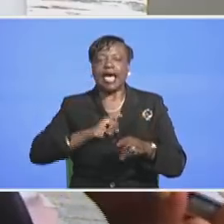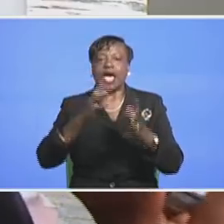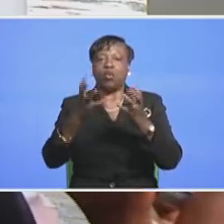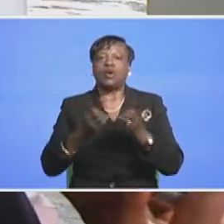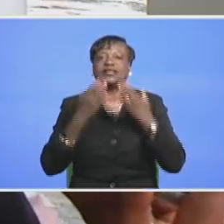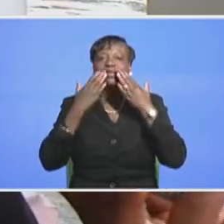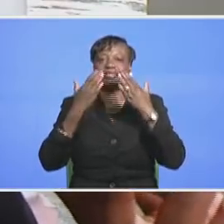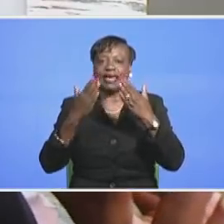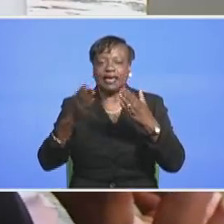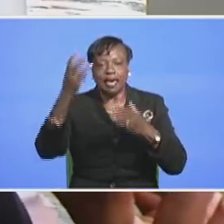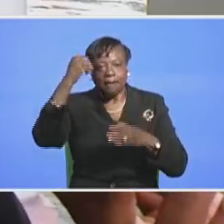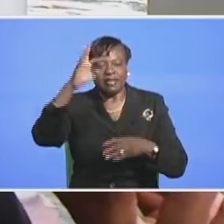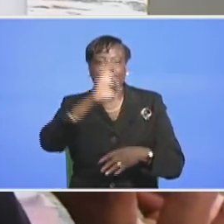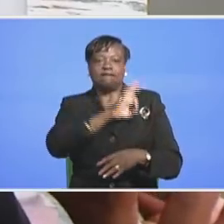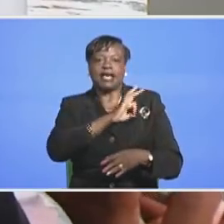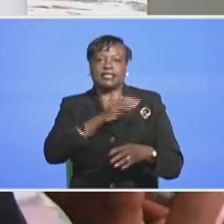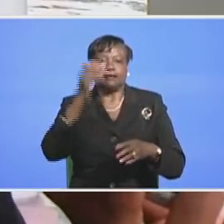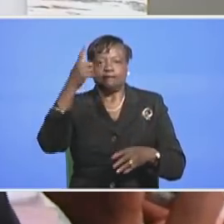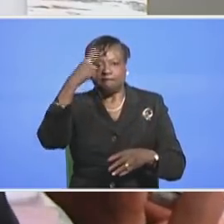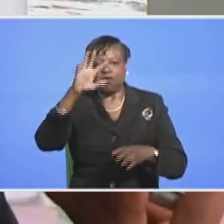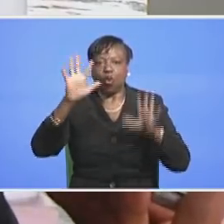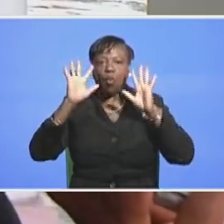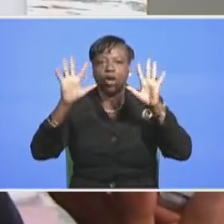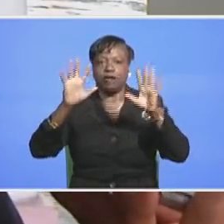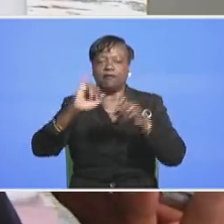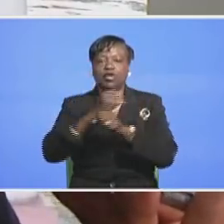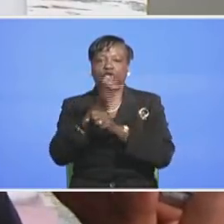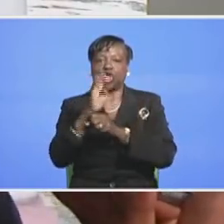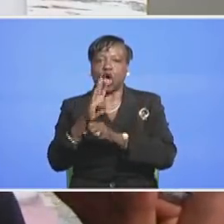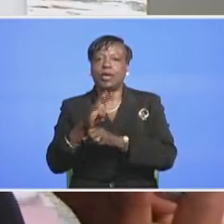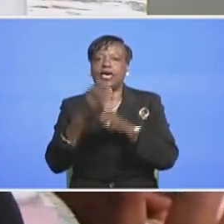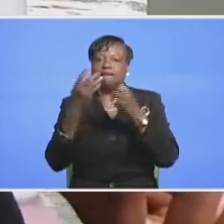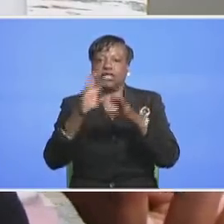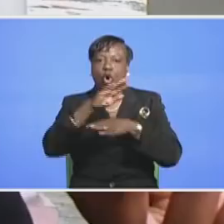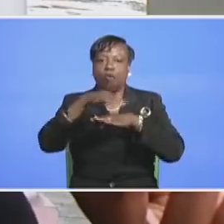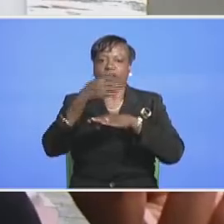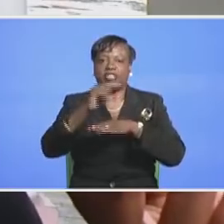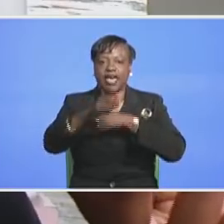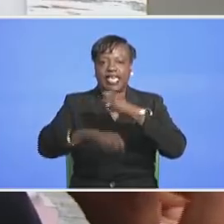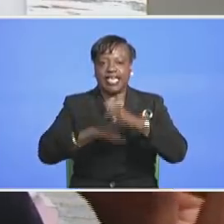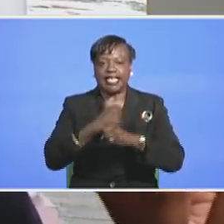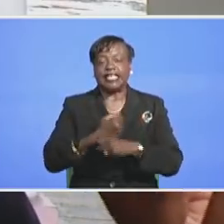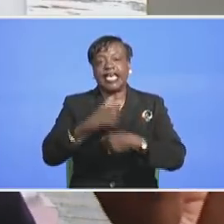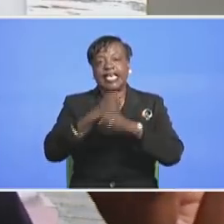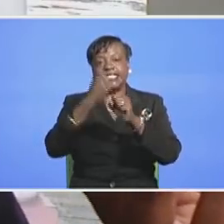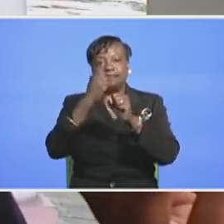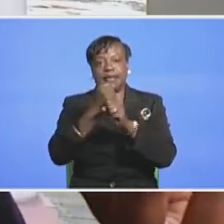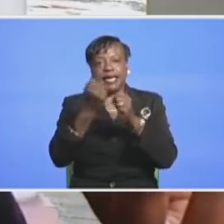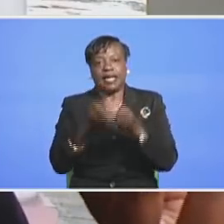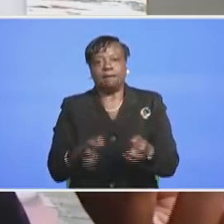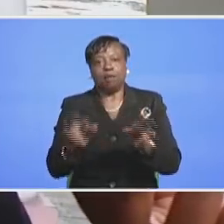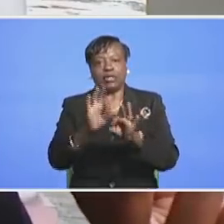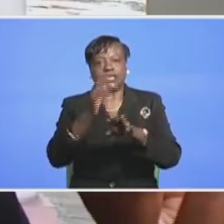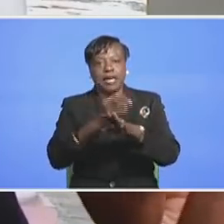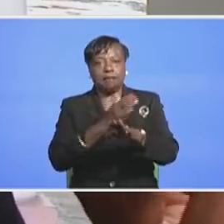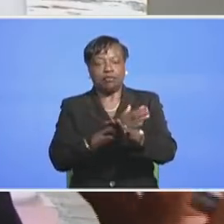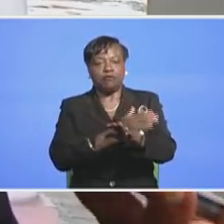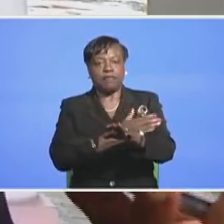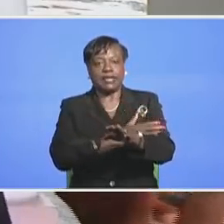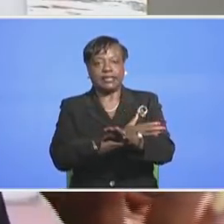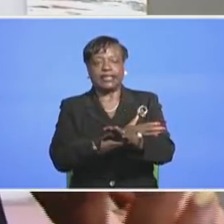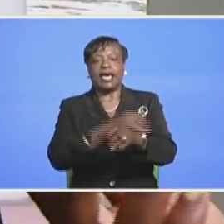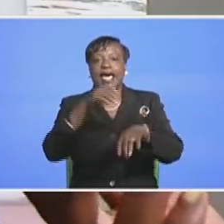Mr. Farquharson for the excellent job that he has done over the years. He's made significant improvement at